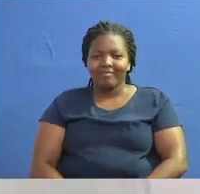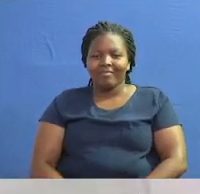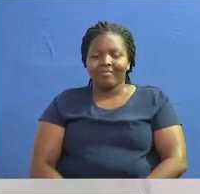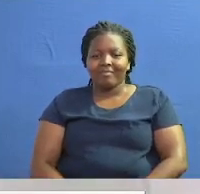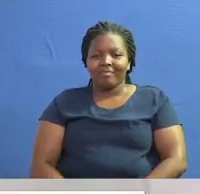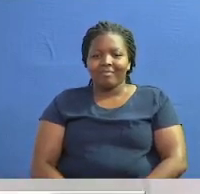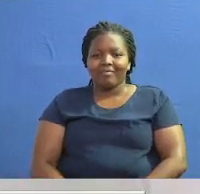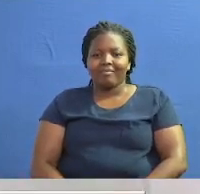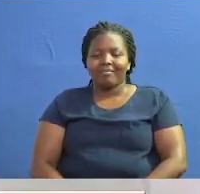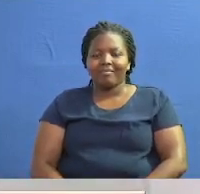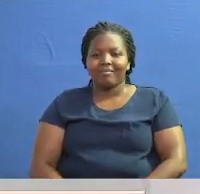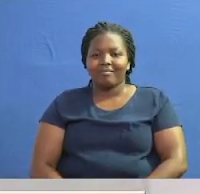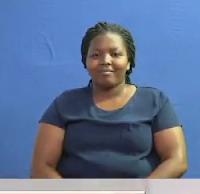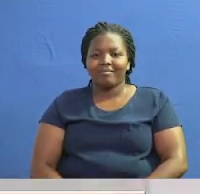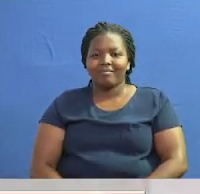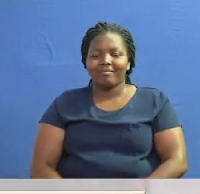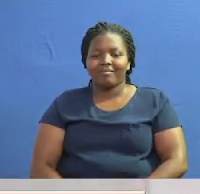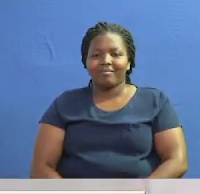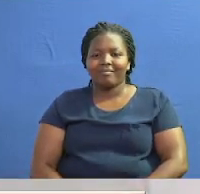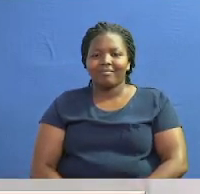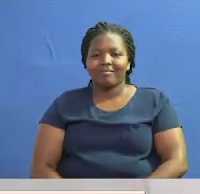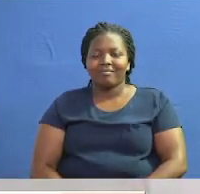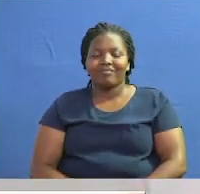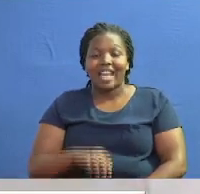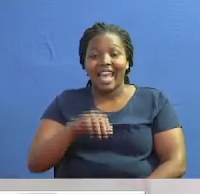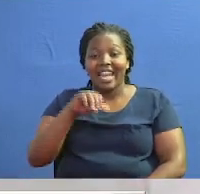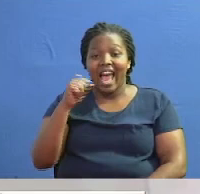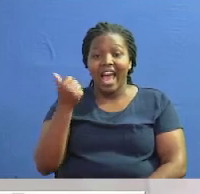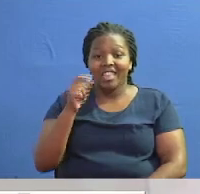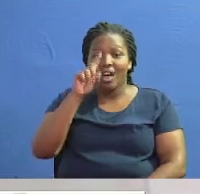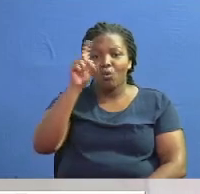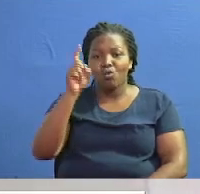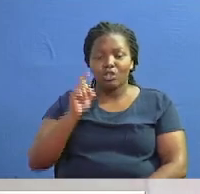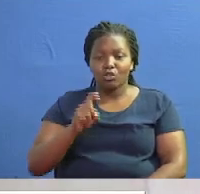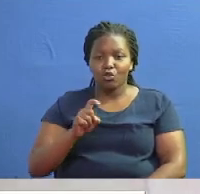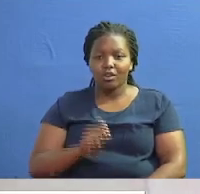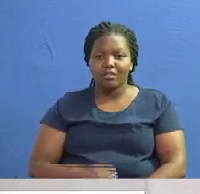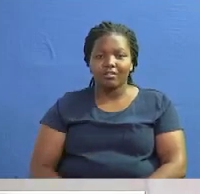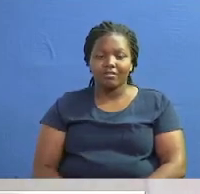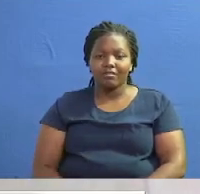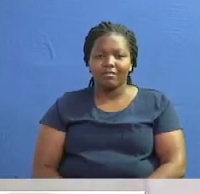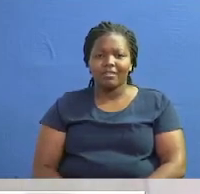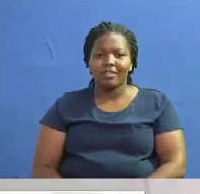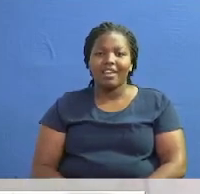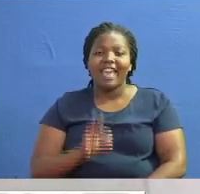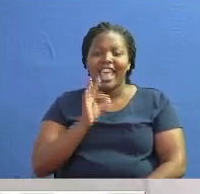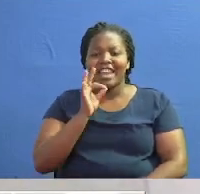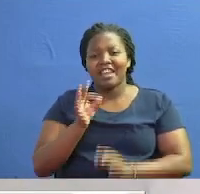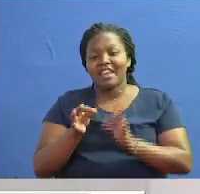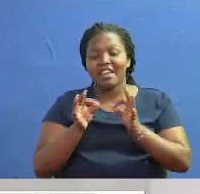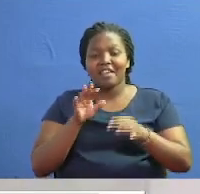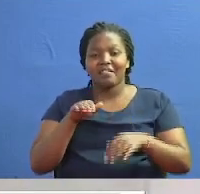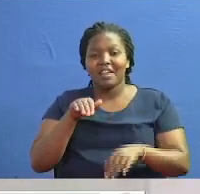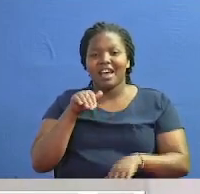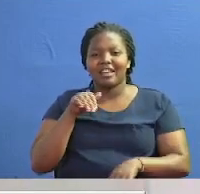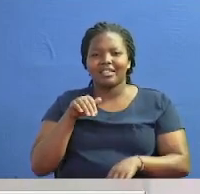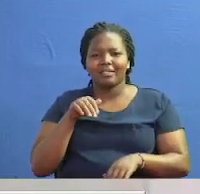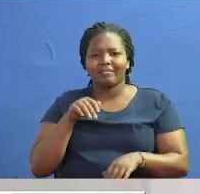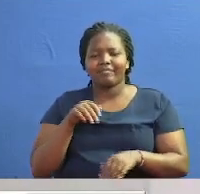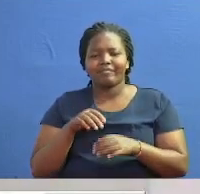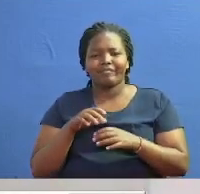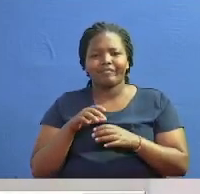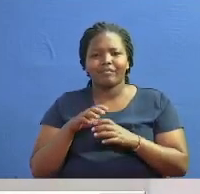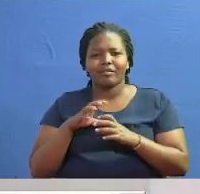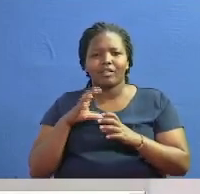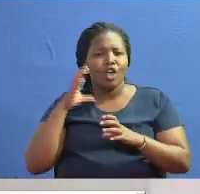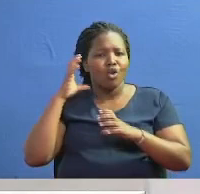Well, actually, that brings me to another question that is, if you ask me, quite a bit confusing.